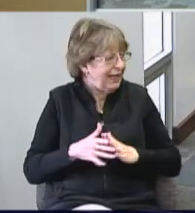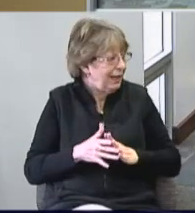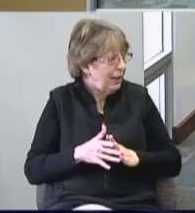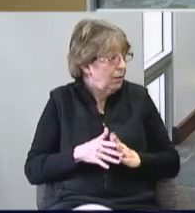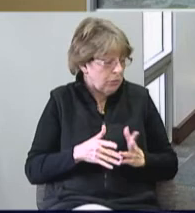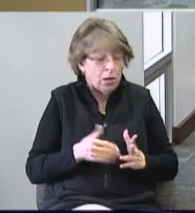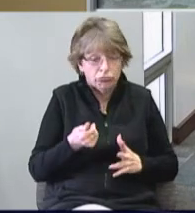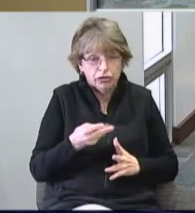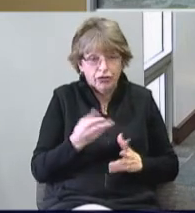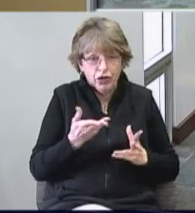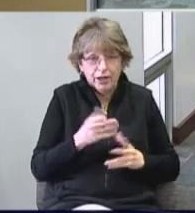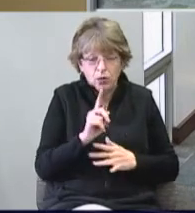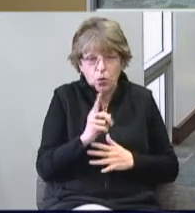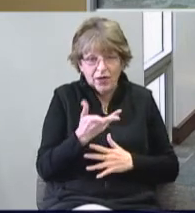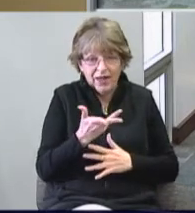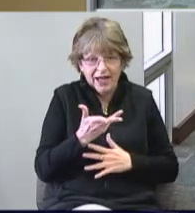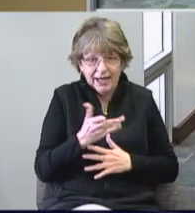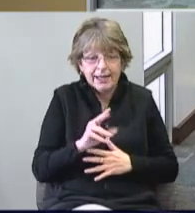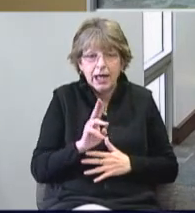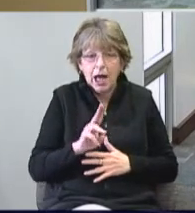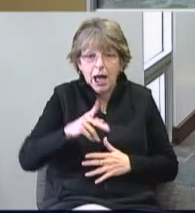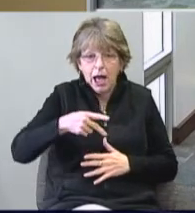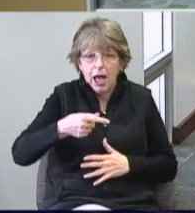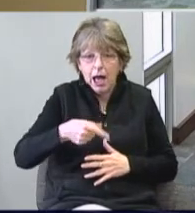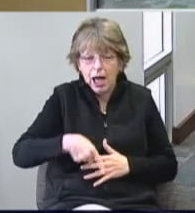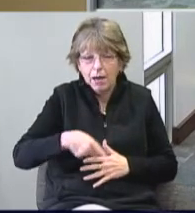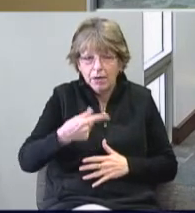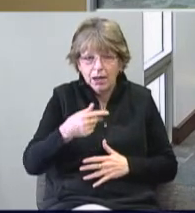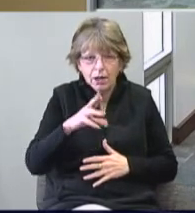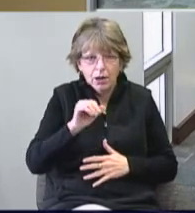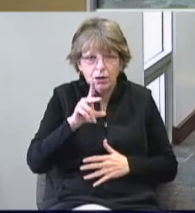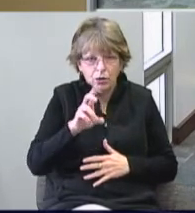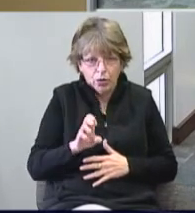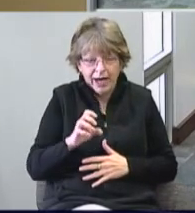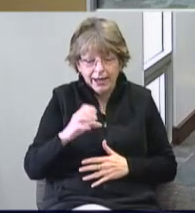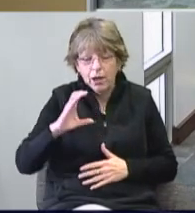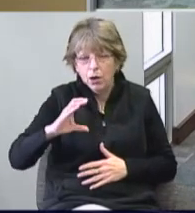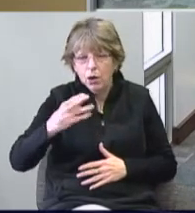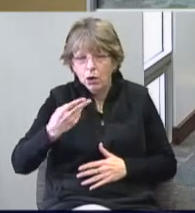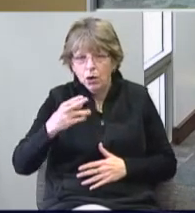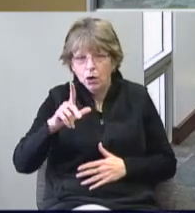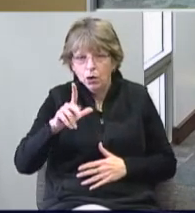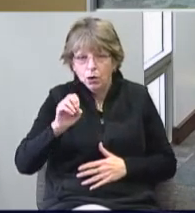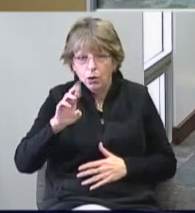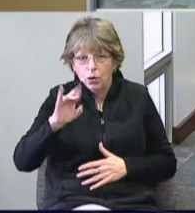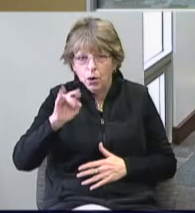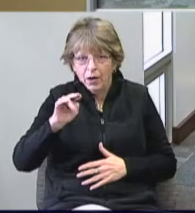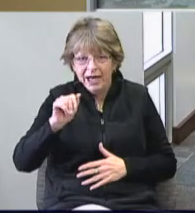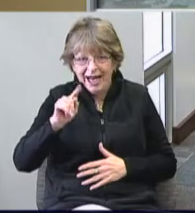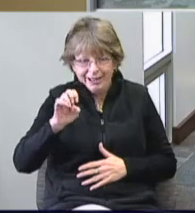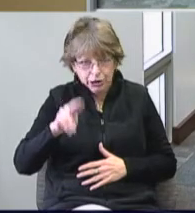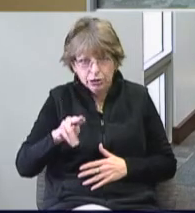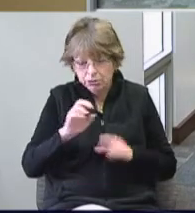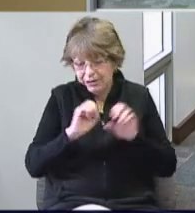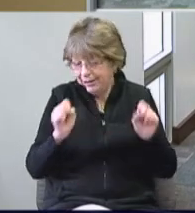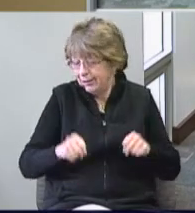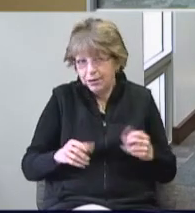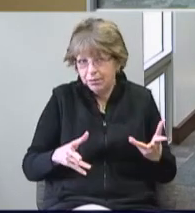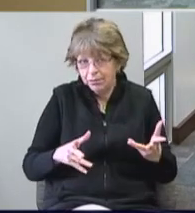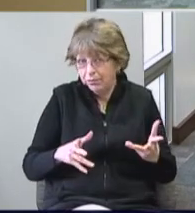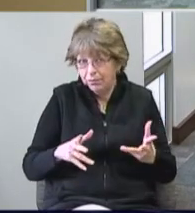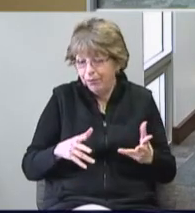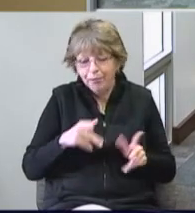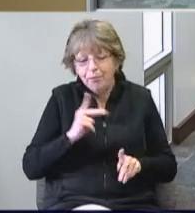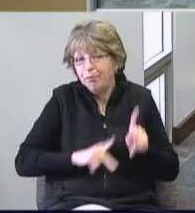right now is actually upgrading the chlorination system. That's not really an upgrade the public will see. That's more